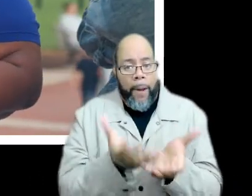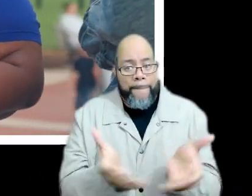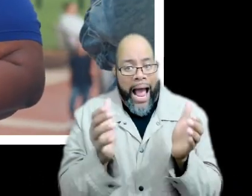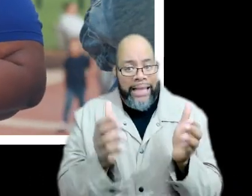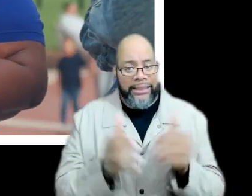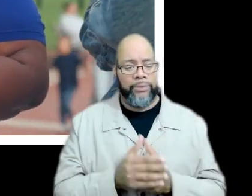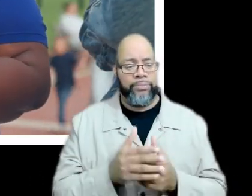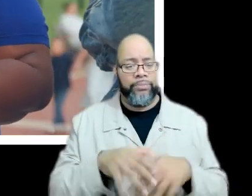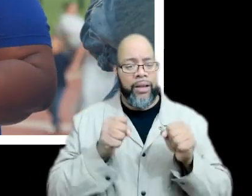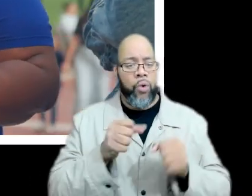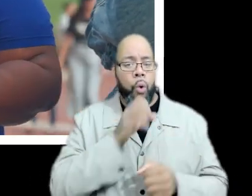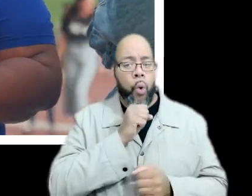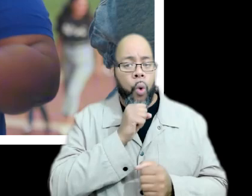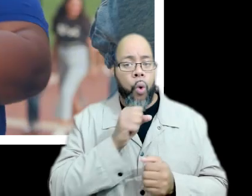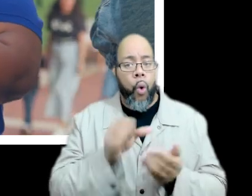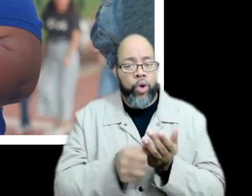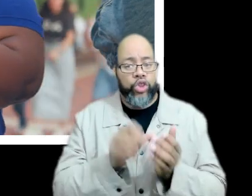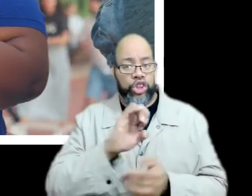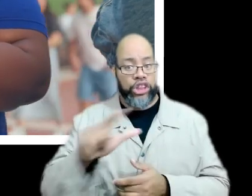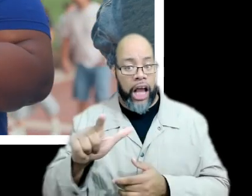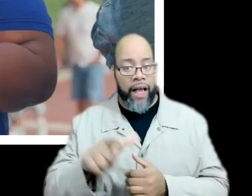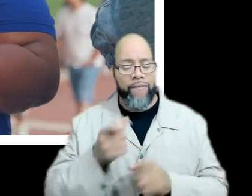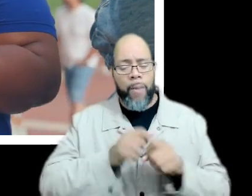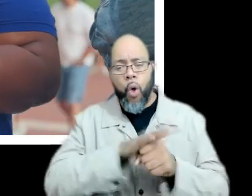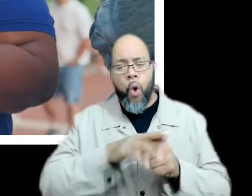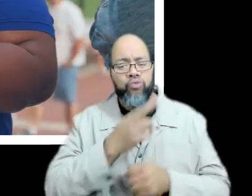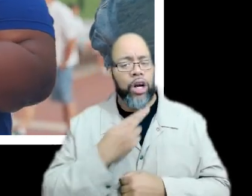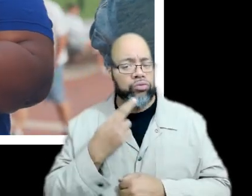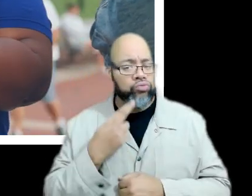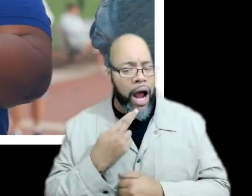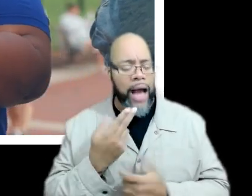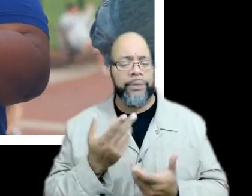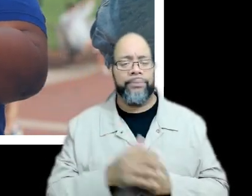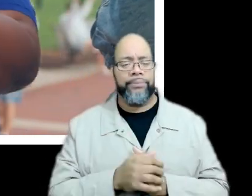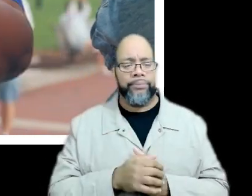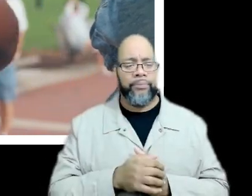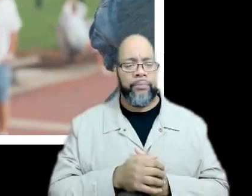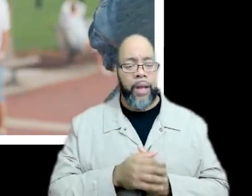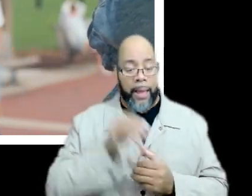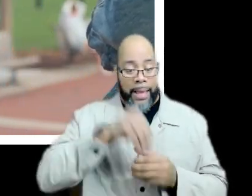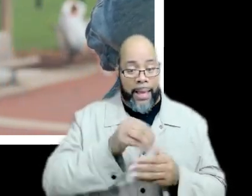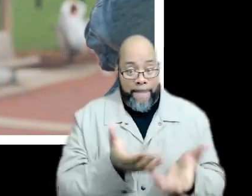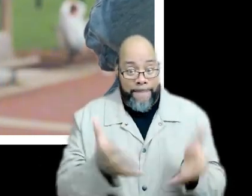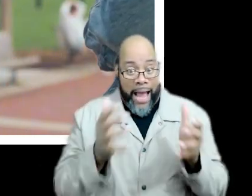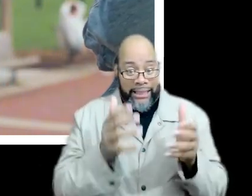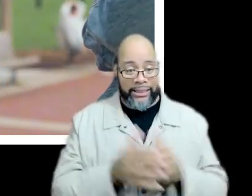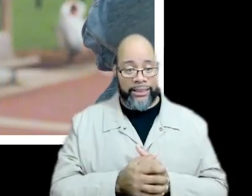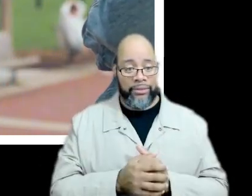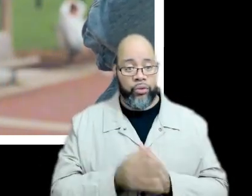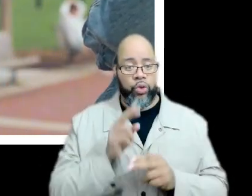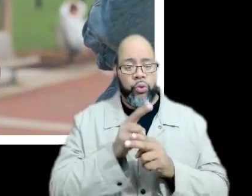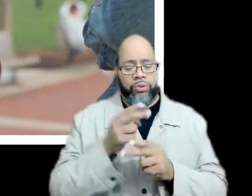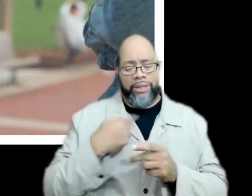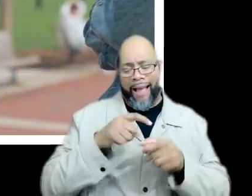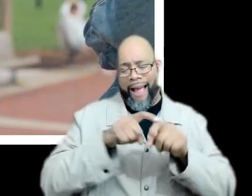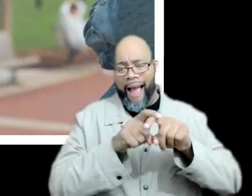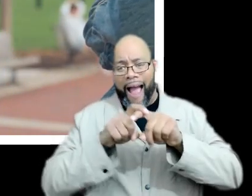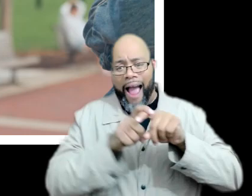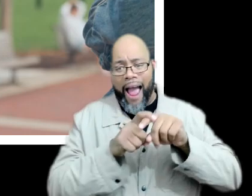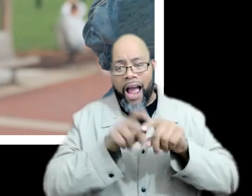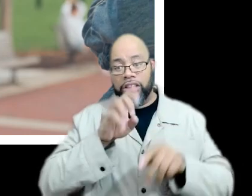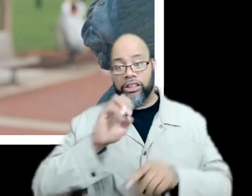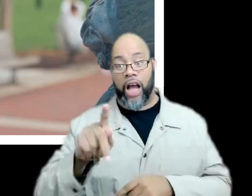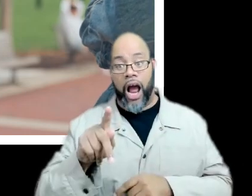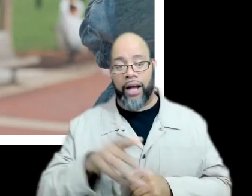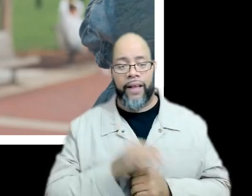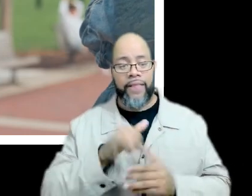baskets. So we take old oyster shells from local restaurants and things of that nature, and we put them in these baskets, and we usually hang them off the